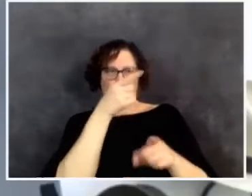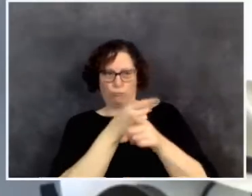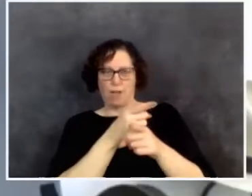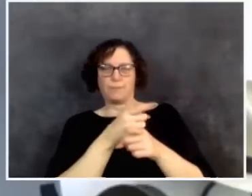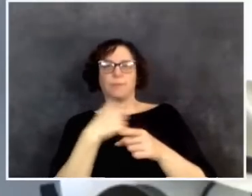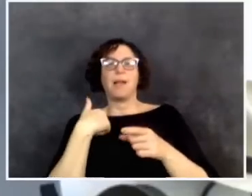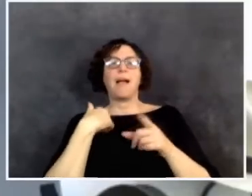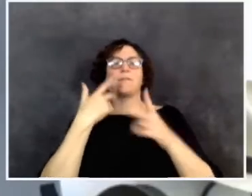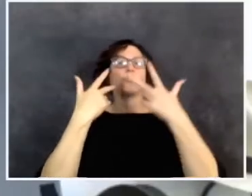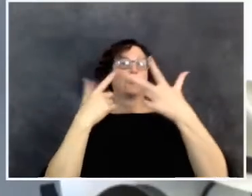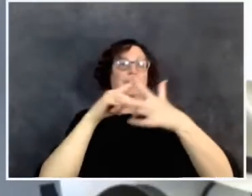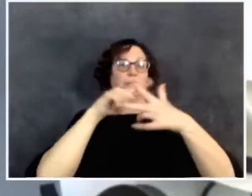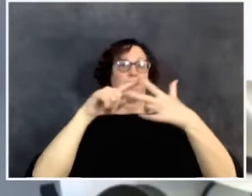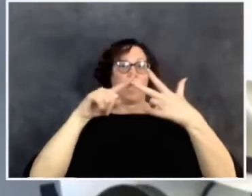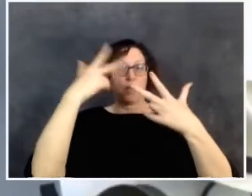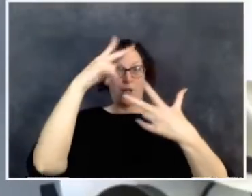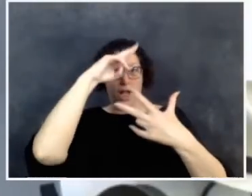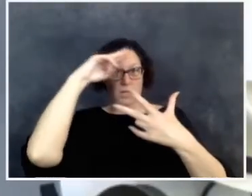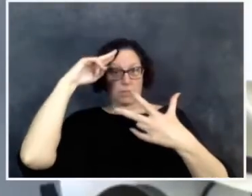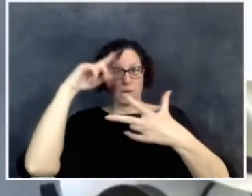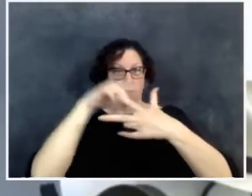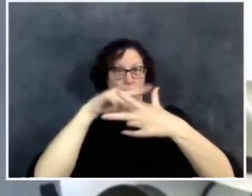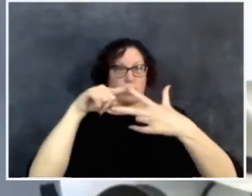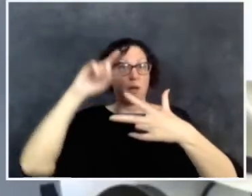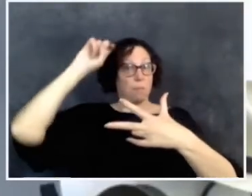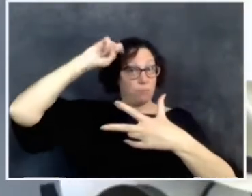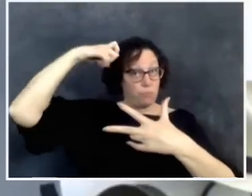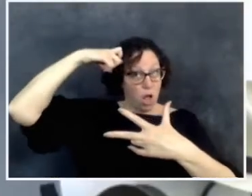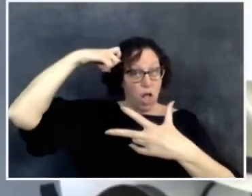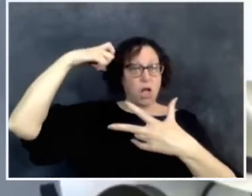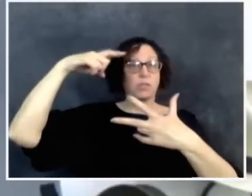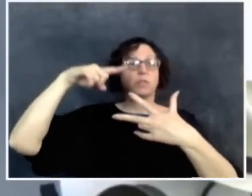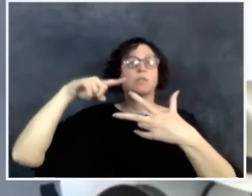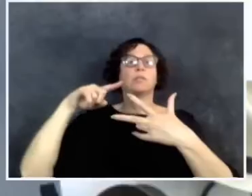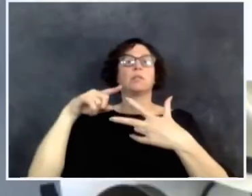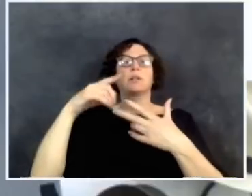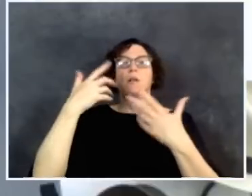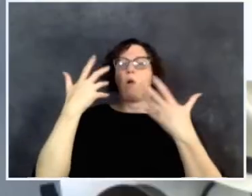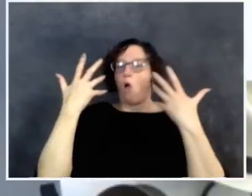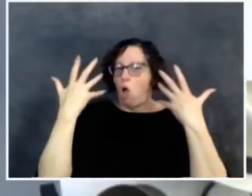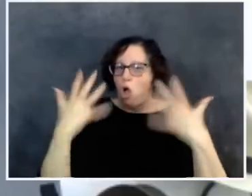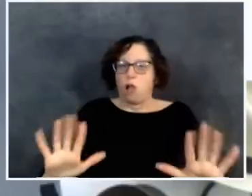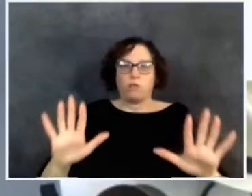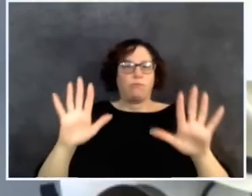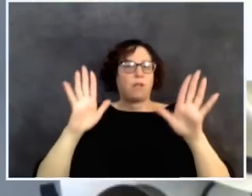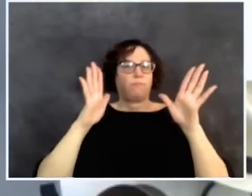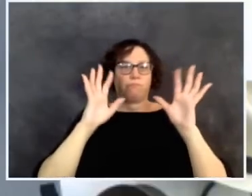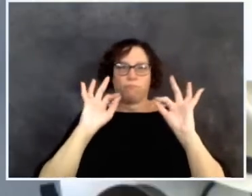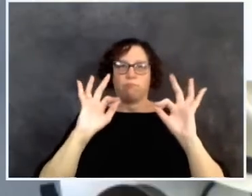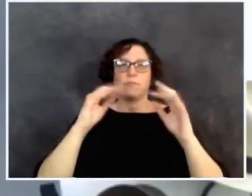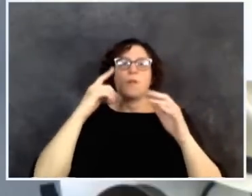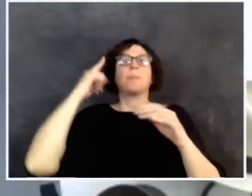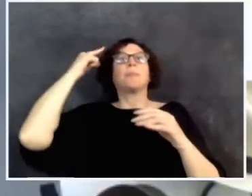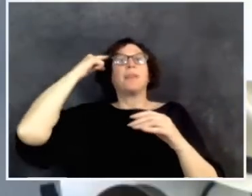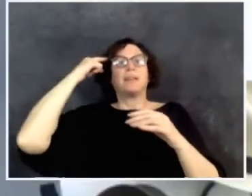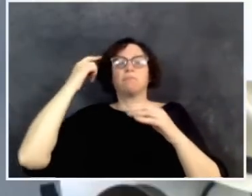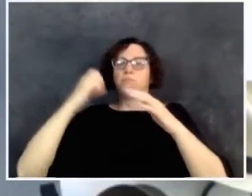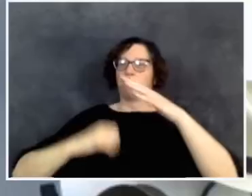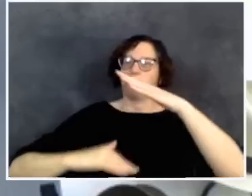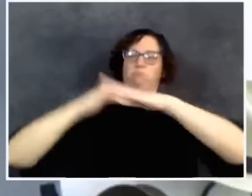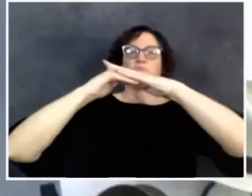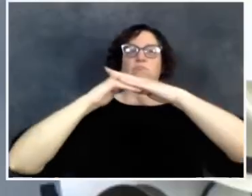NCB, have already peaked in terms of their census and are actually have fewer patients now than they